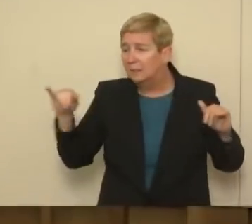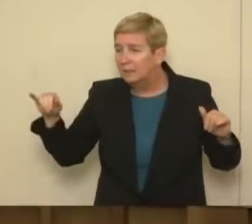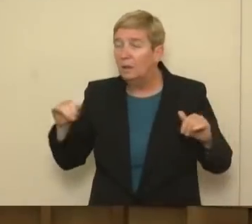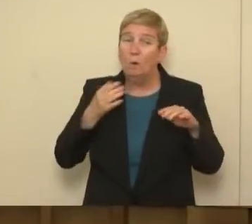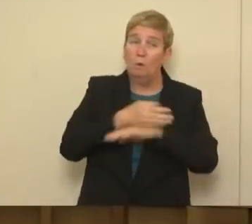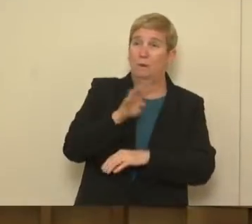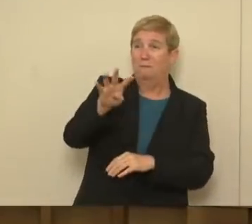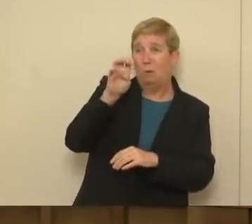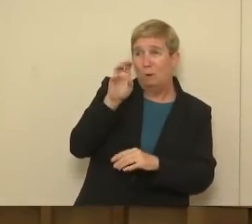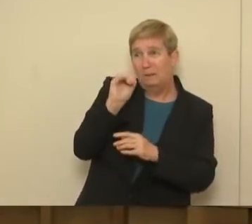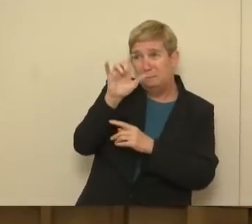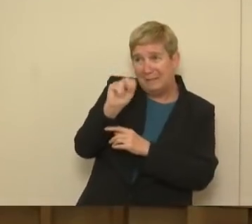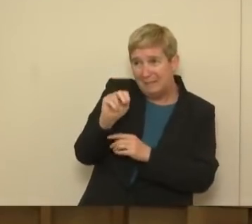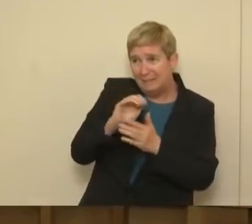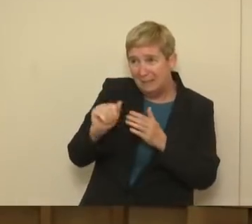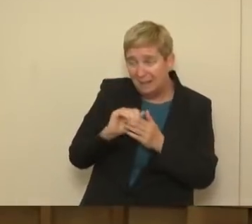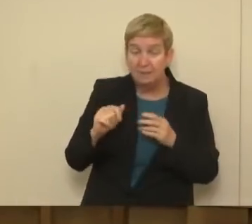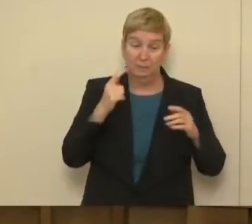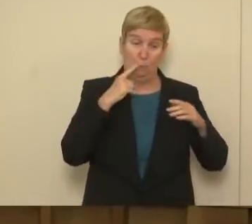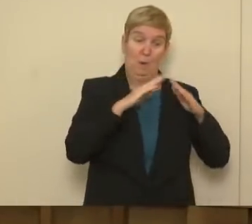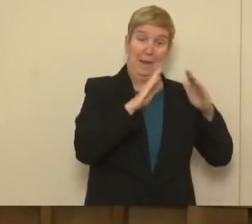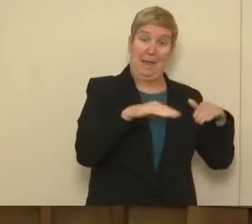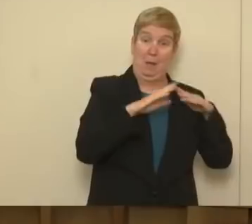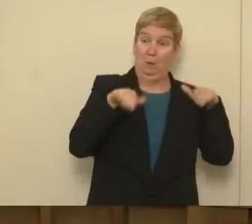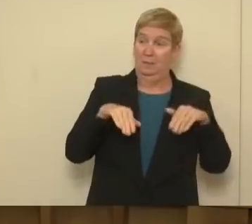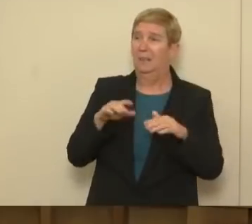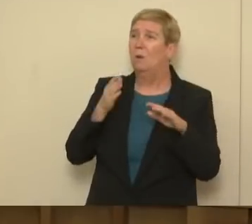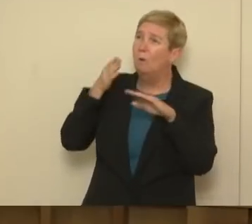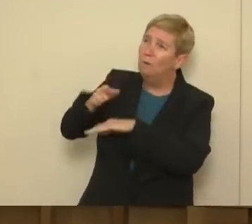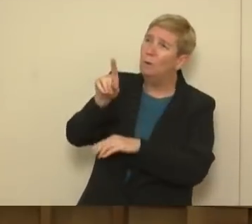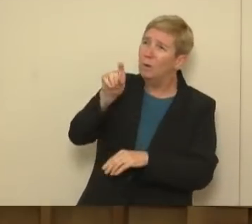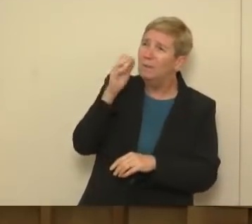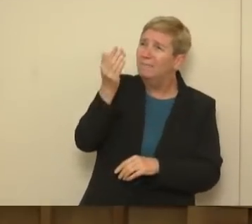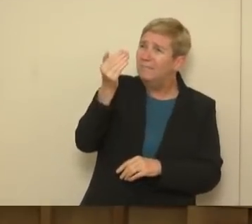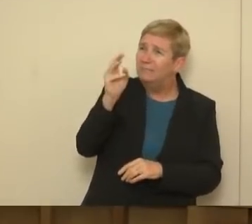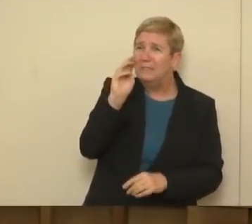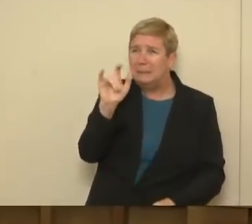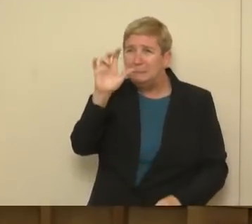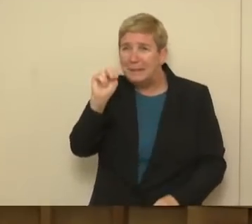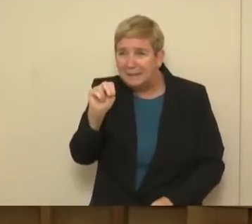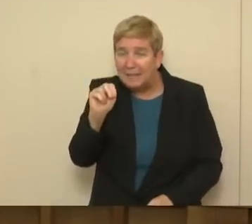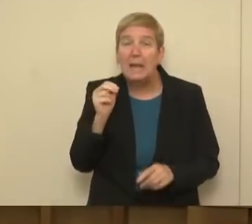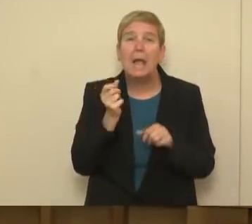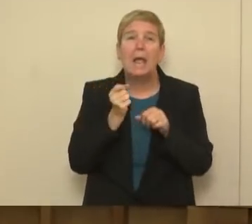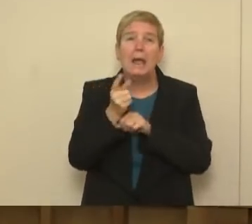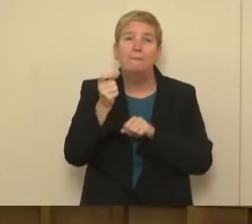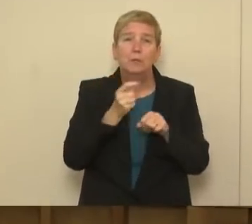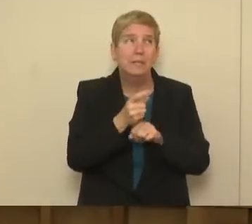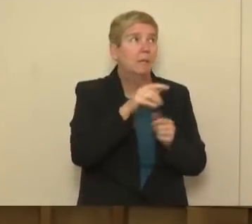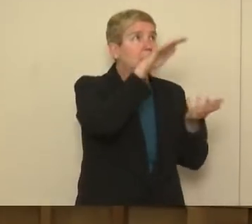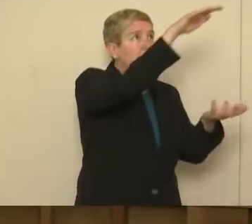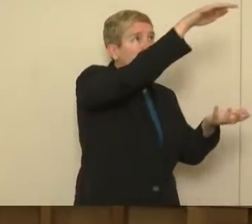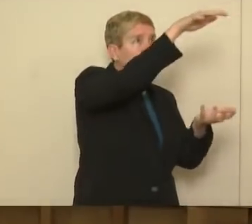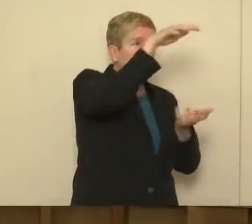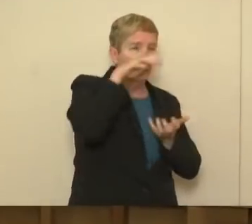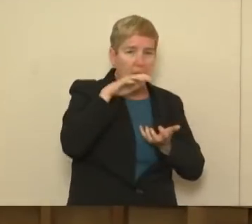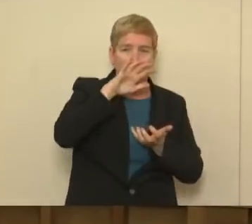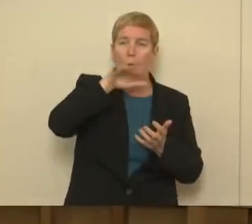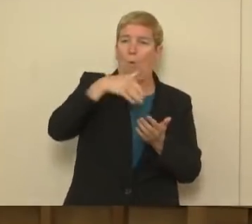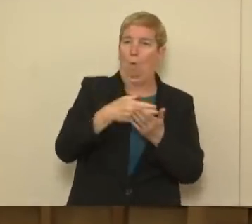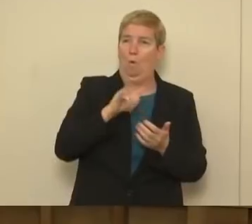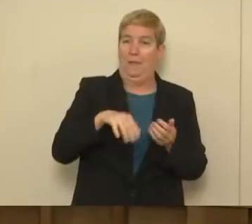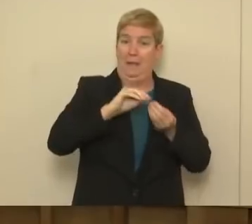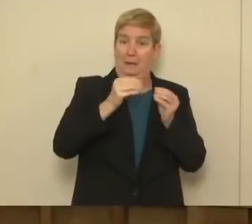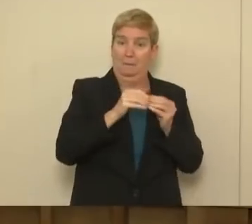For housing, $115 million easy. And all of these amounts are per year. So the stakes couldn't be